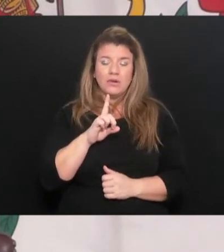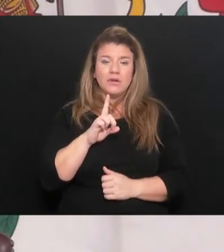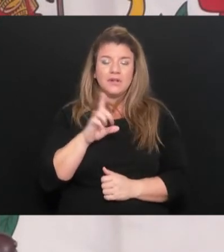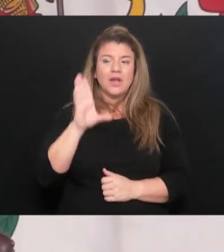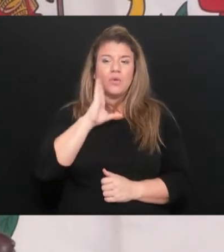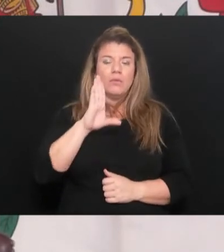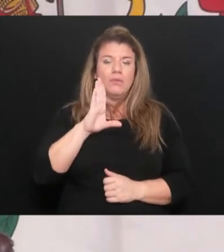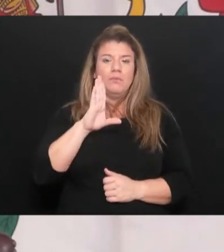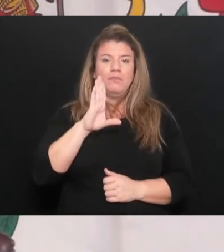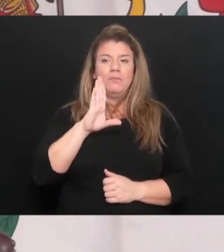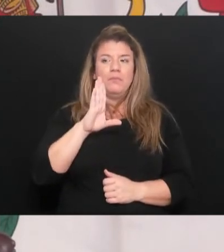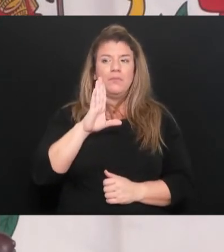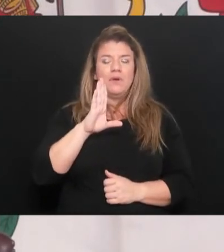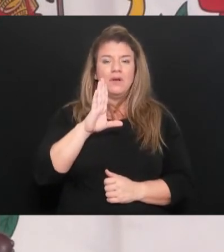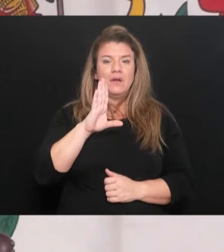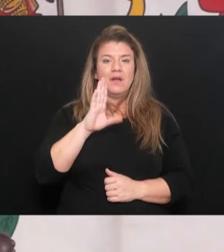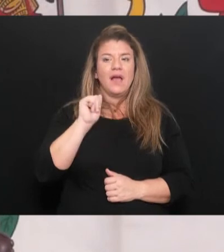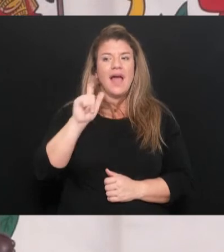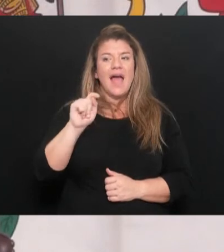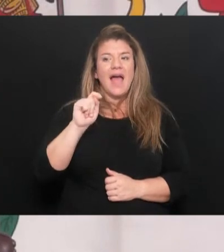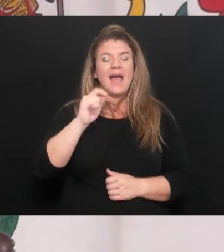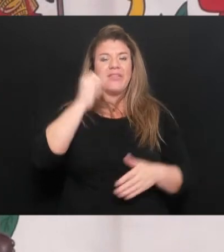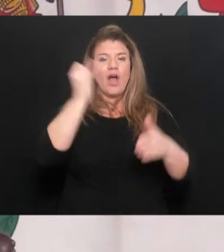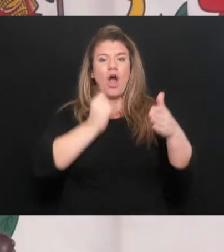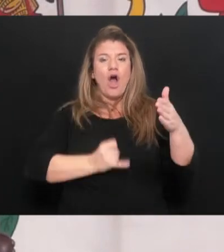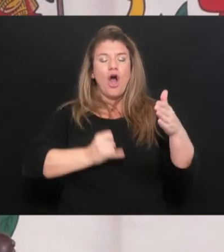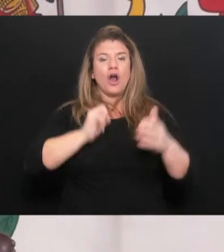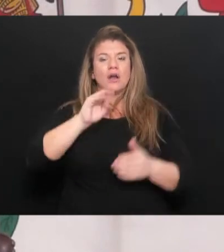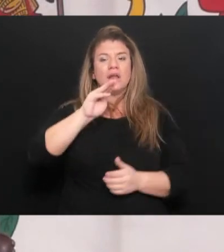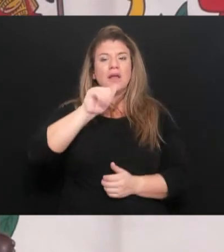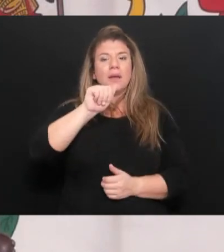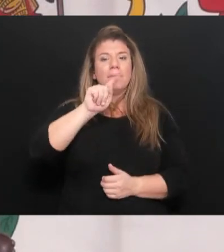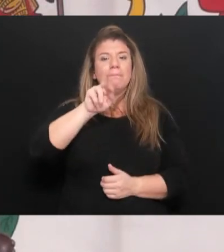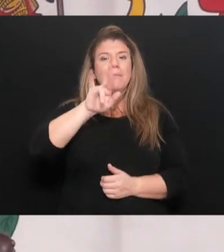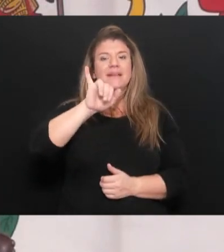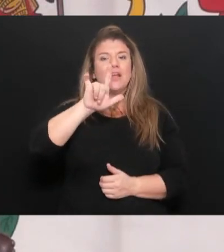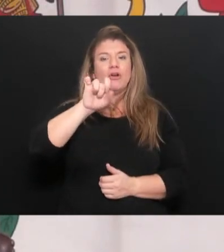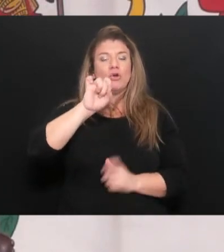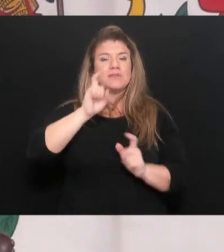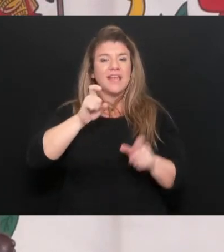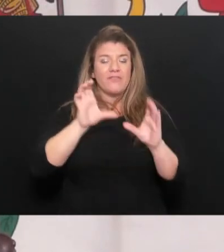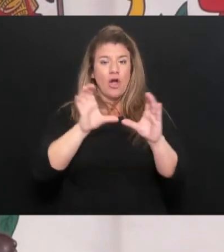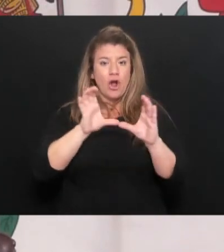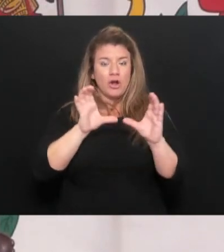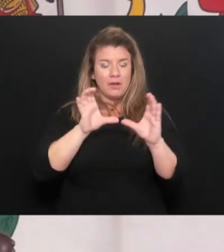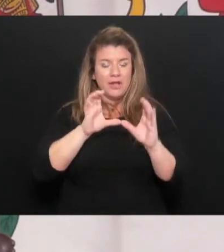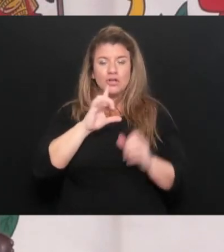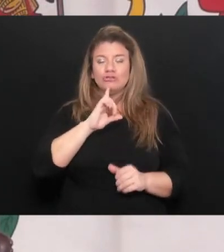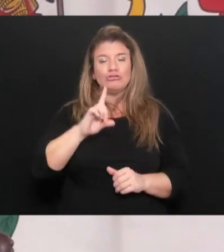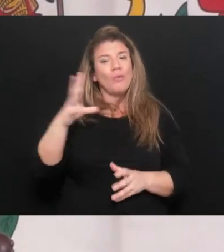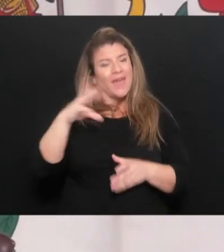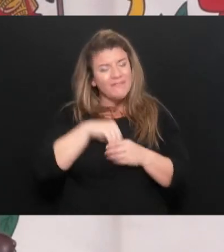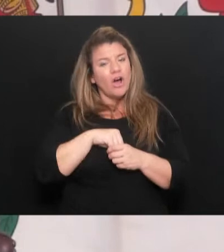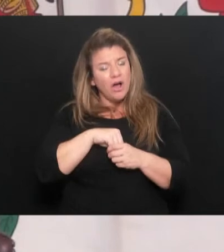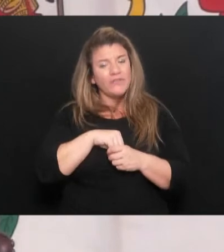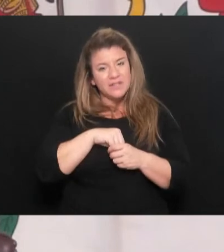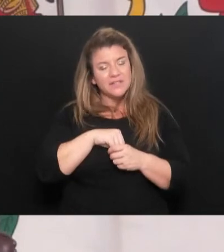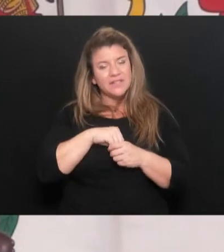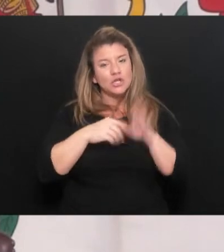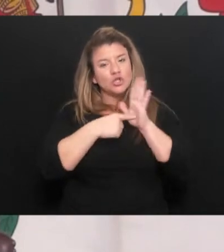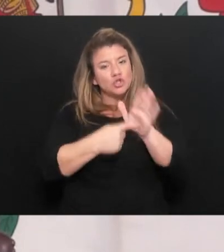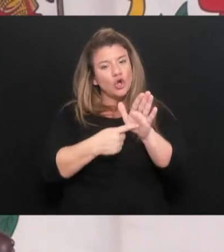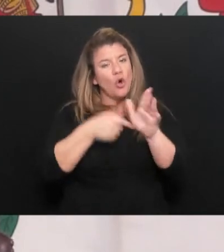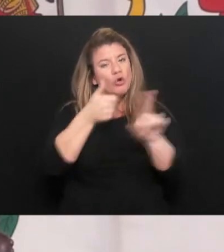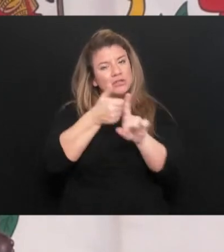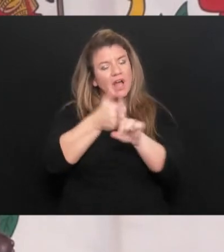the Blick Art Materials gift cards. And so get involved, show